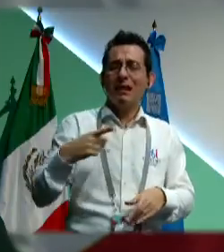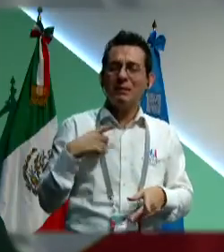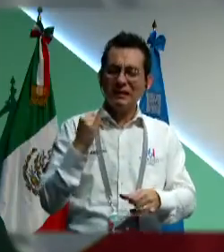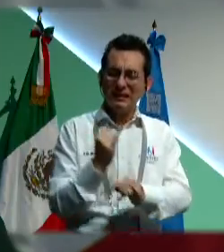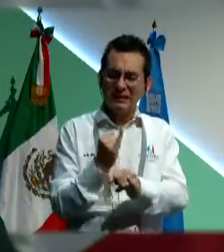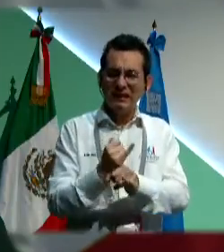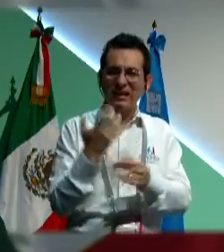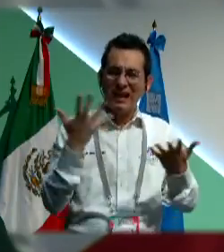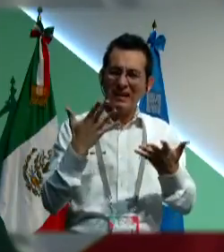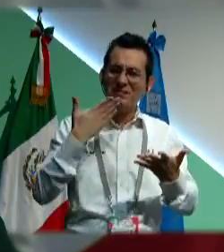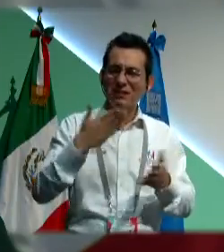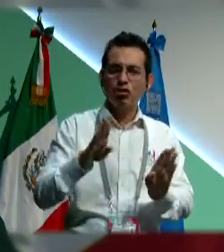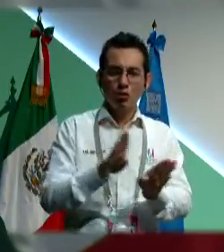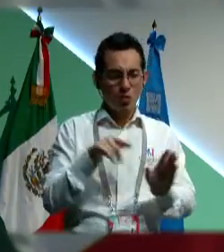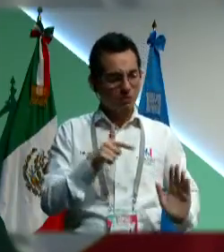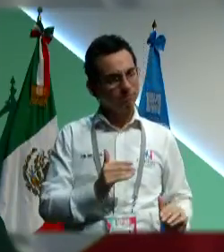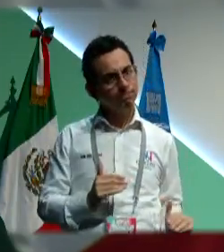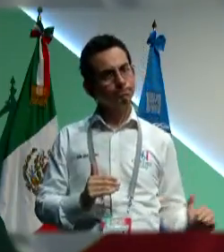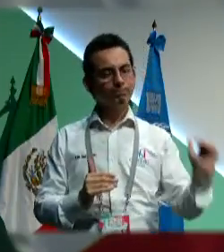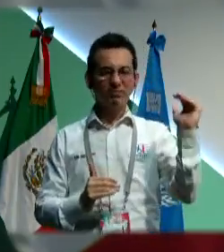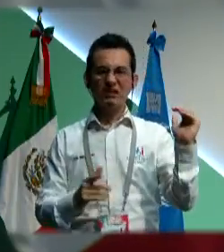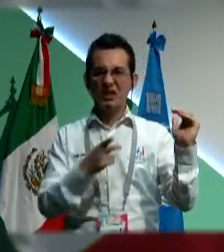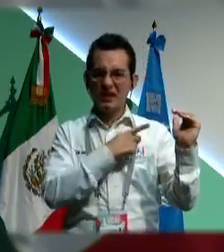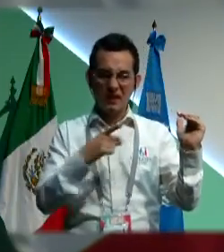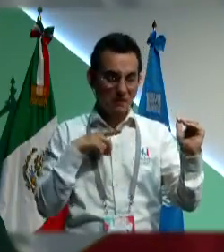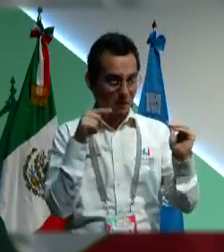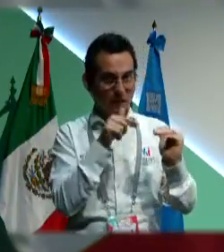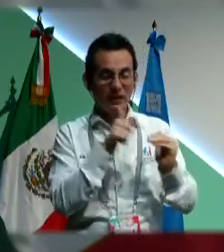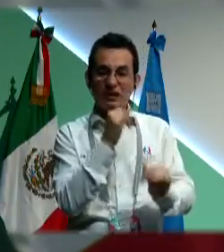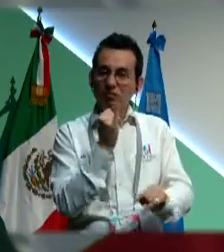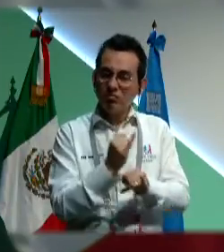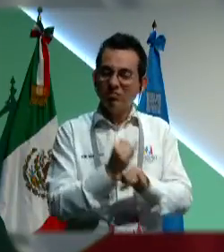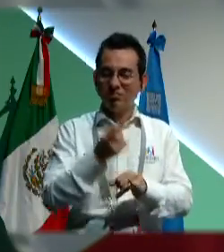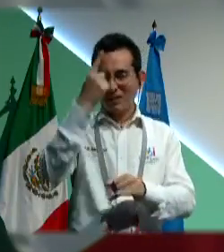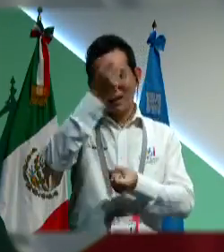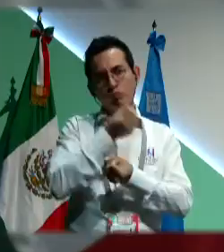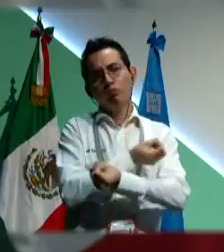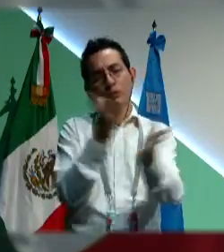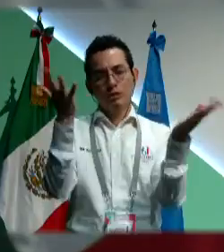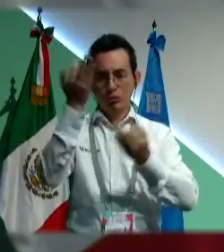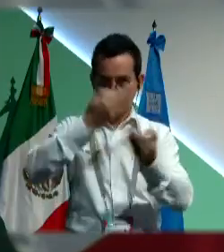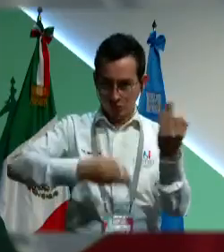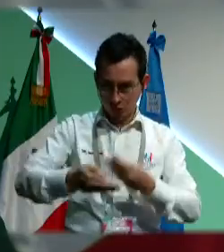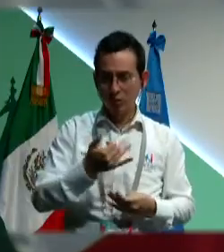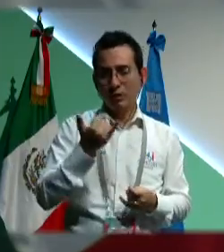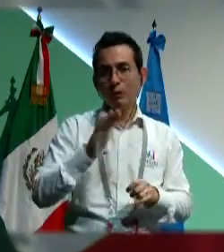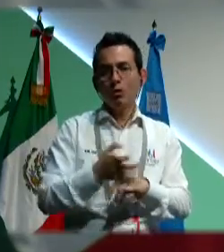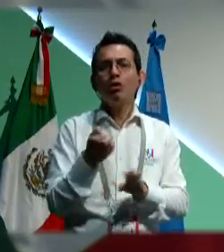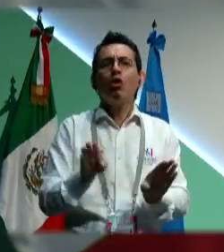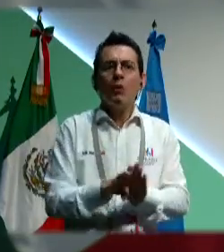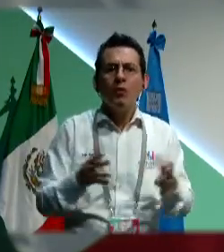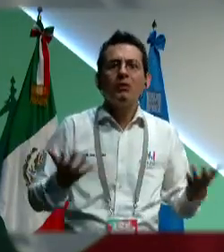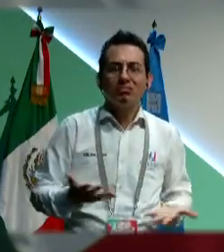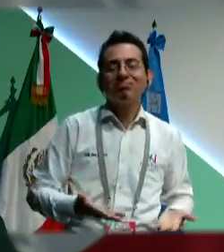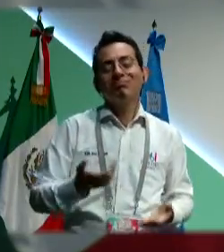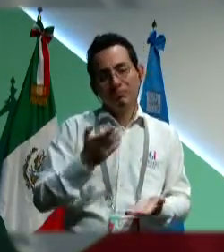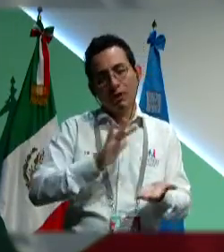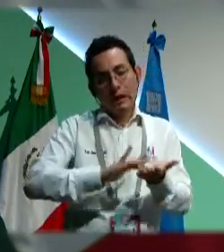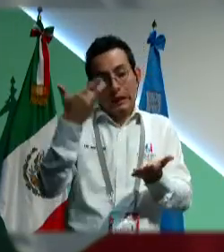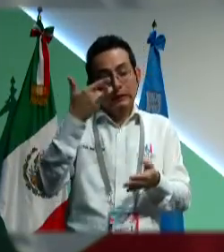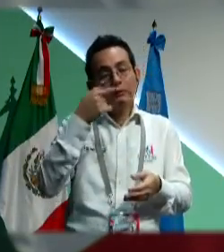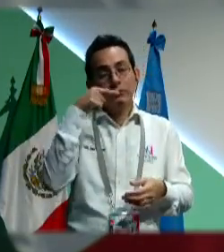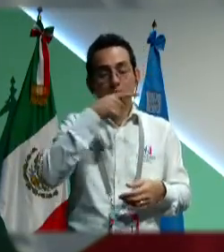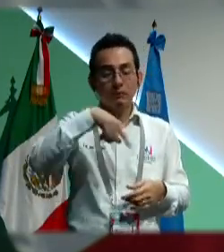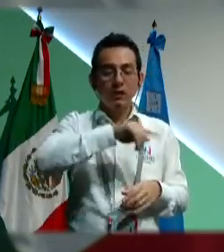and ecologically restorative is possible only through a democratic rule of law that can guarantee the mechanisms